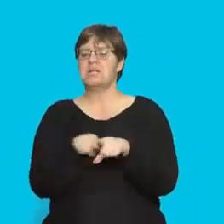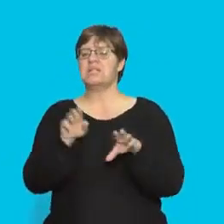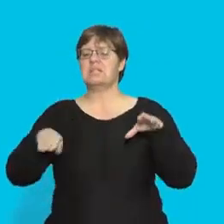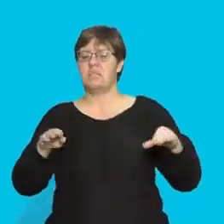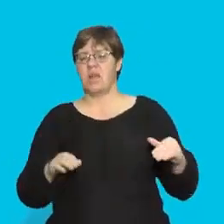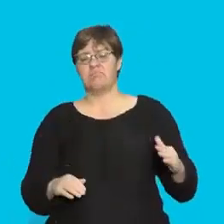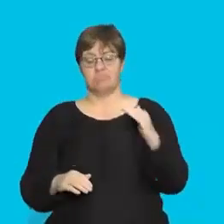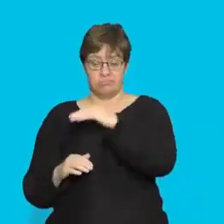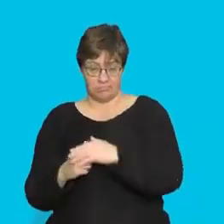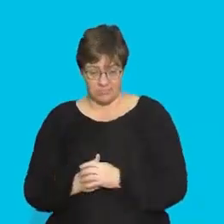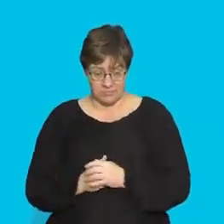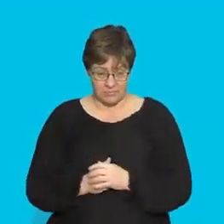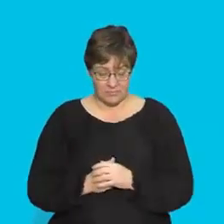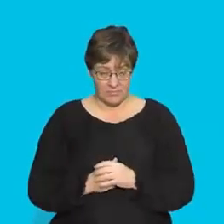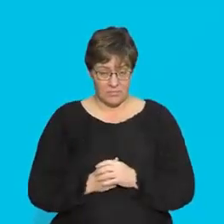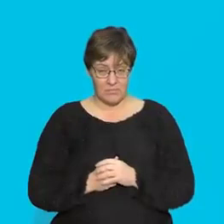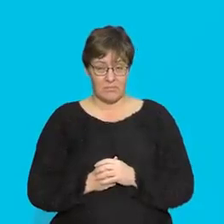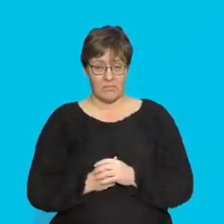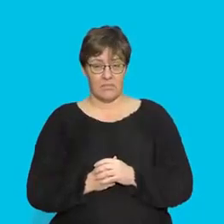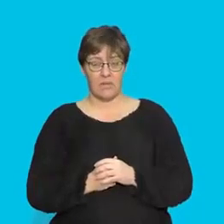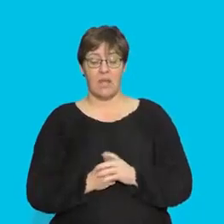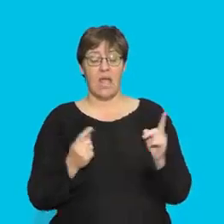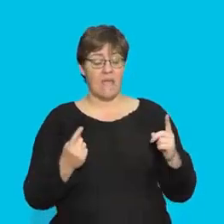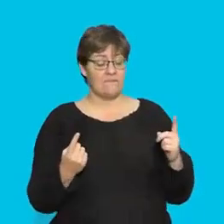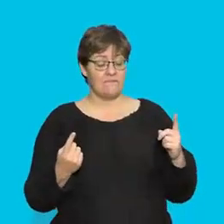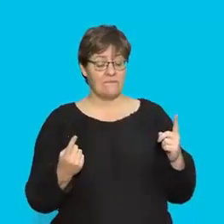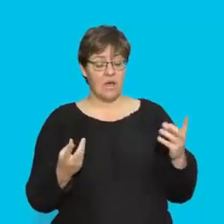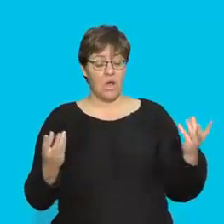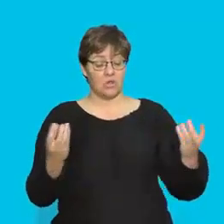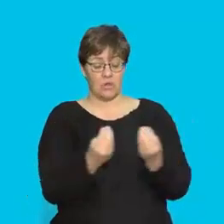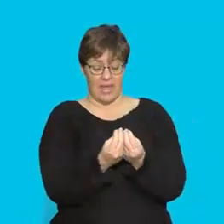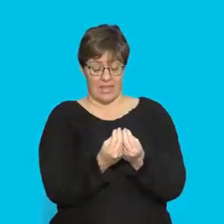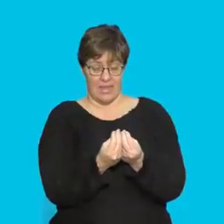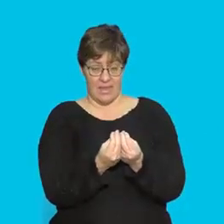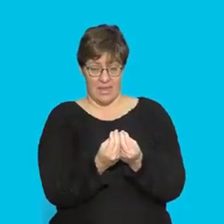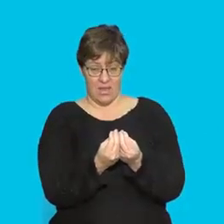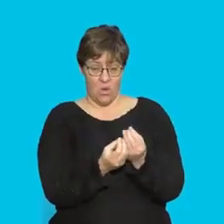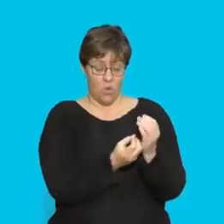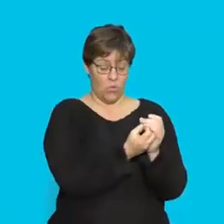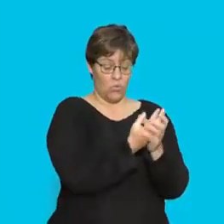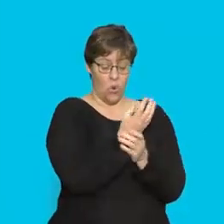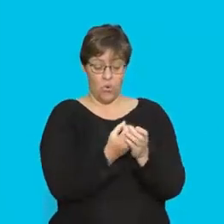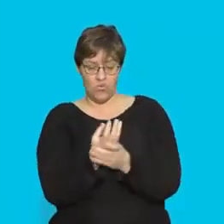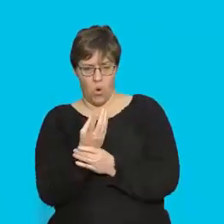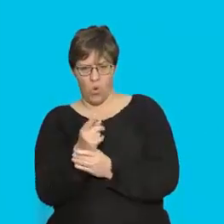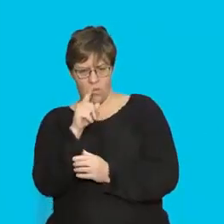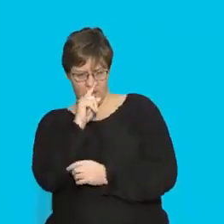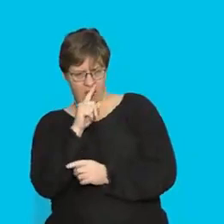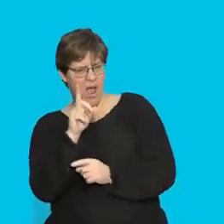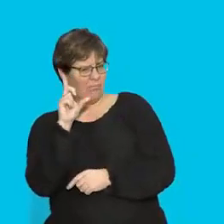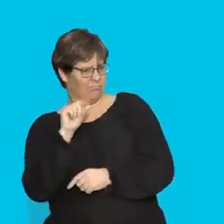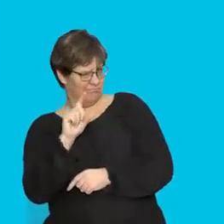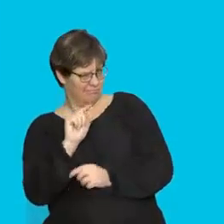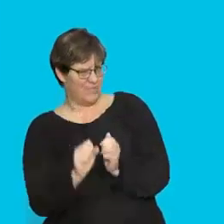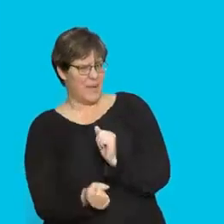a very similar growth curve. But when the two species were grown